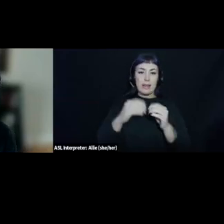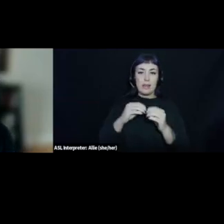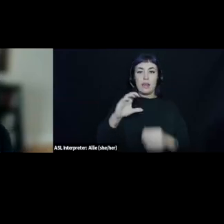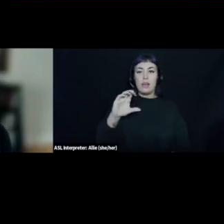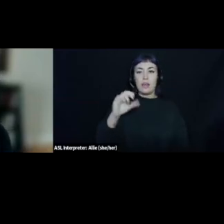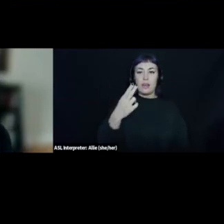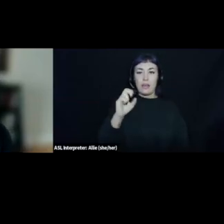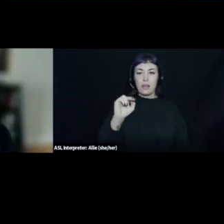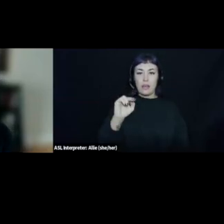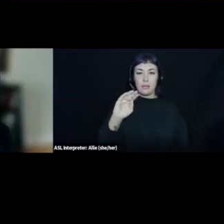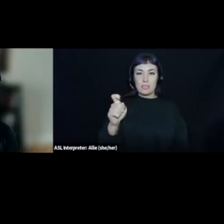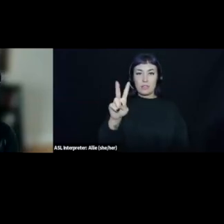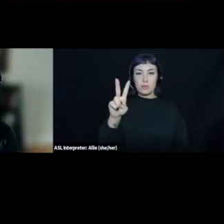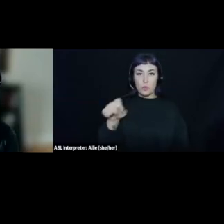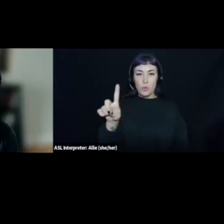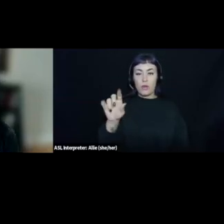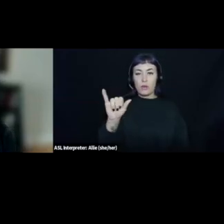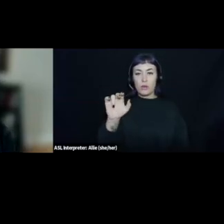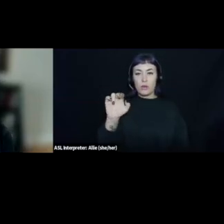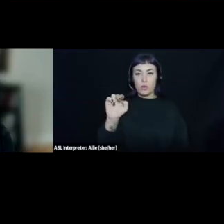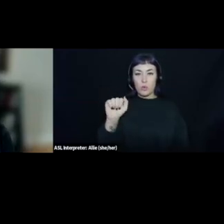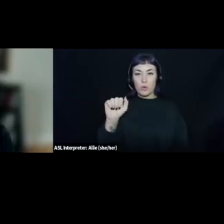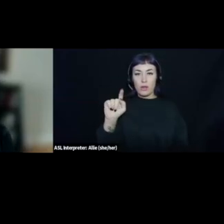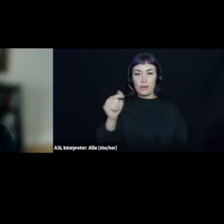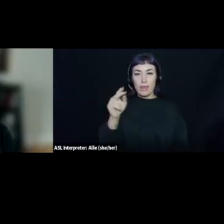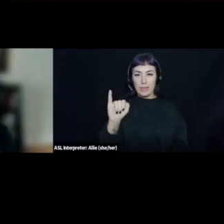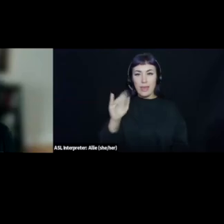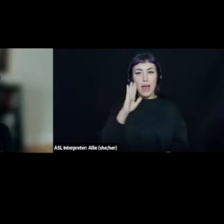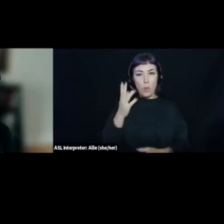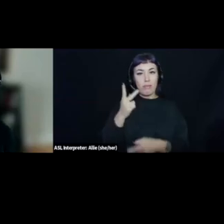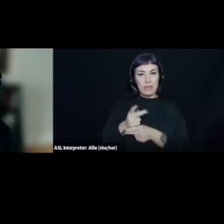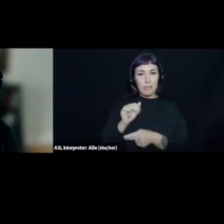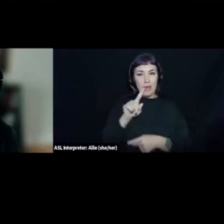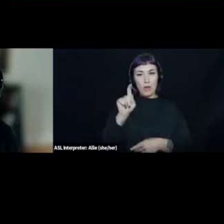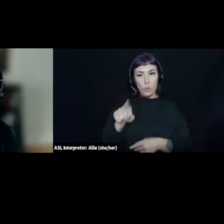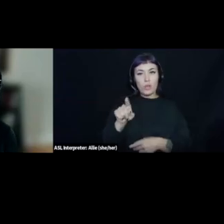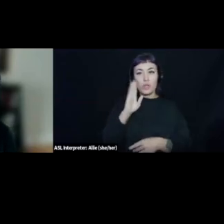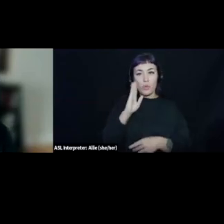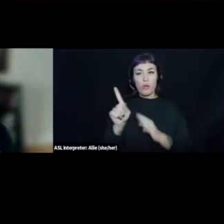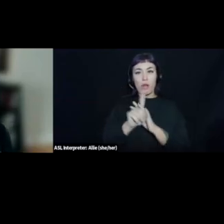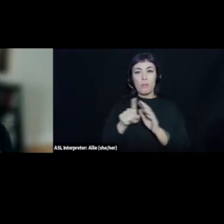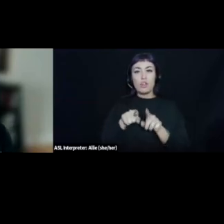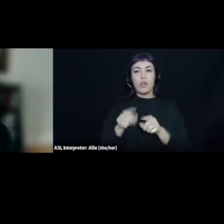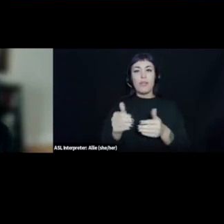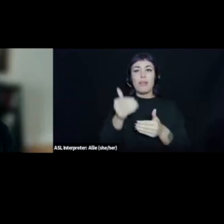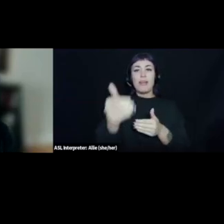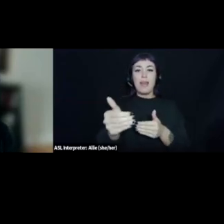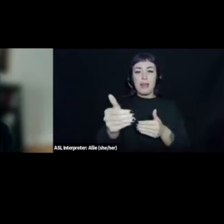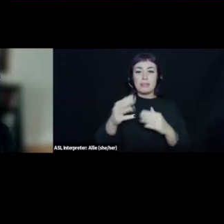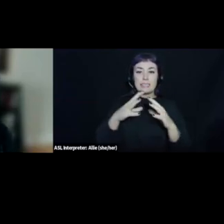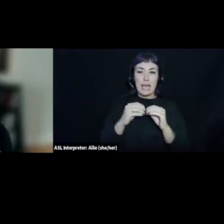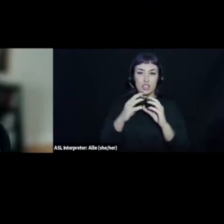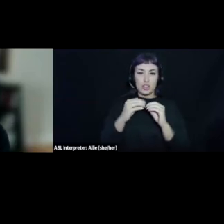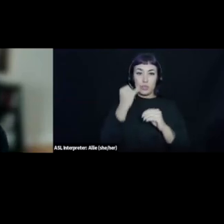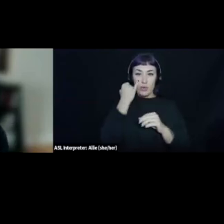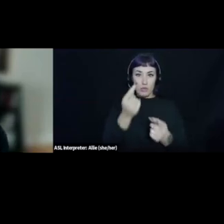Tangi. That is definitely a question I'm going to hold on to and keep because that's definitely going to come up during the next session. So if